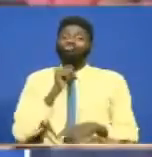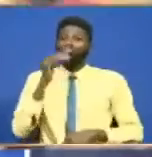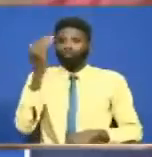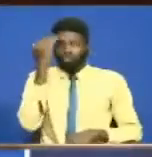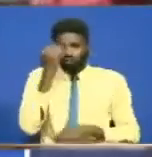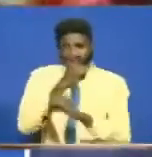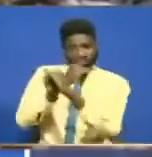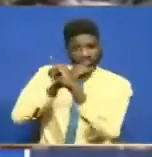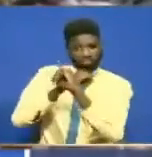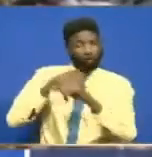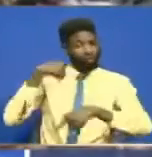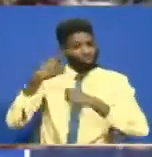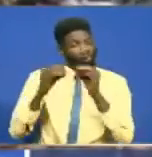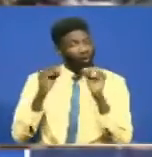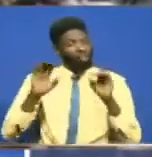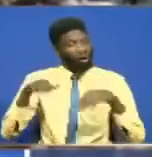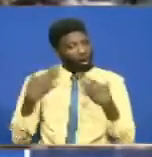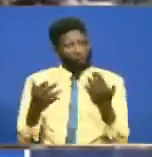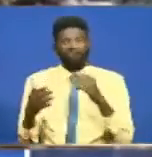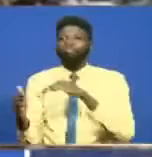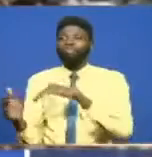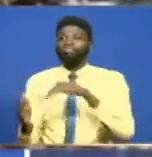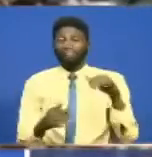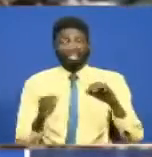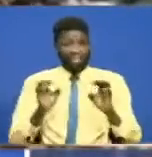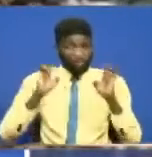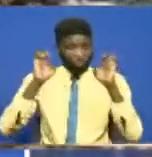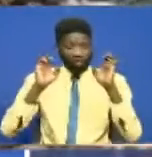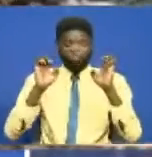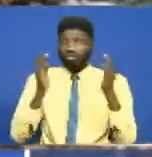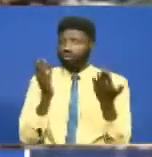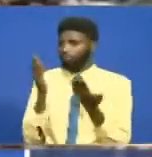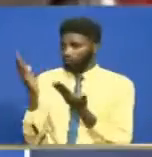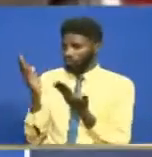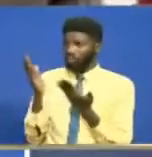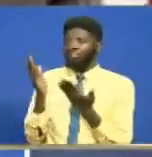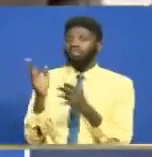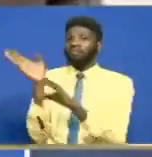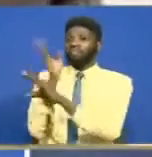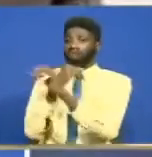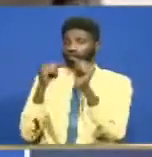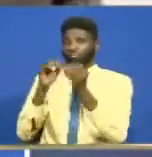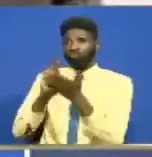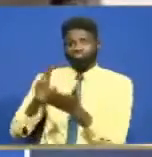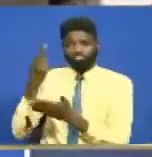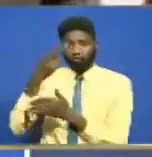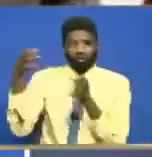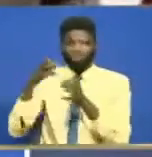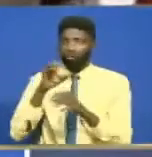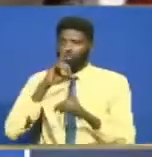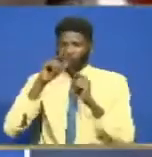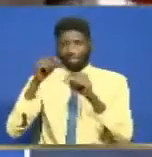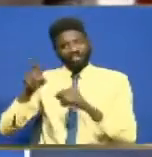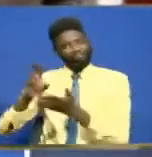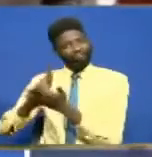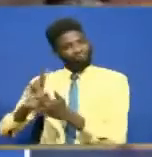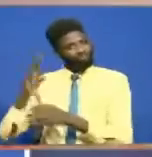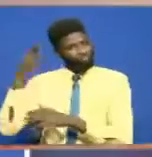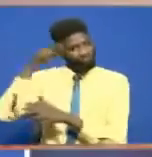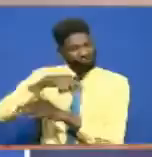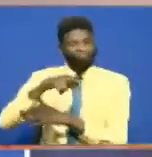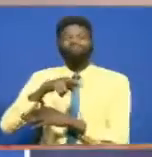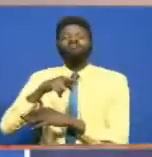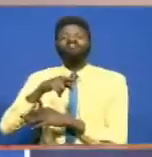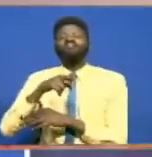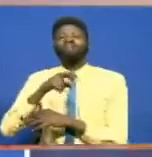last. In Ethiopia, the president of Tigray region says his forces fired rockets at Eritrea's airport last night.